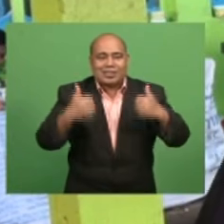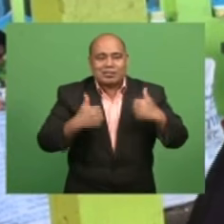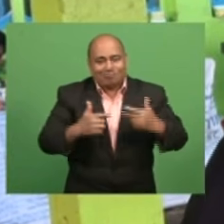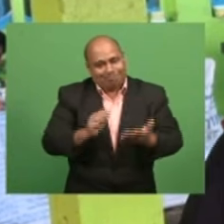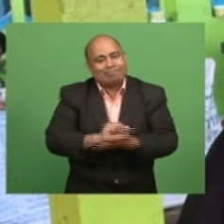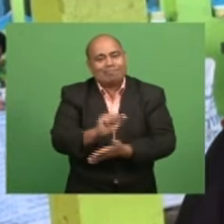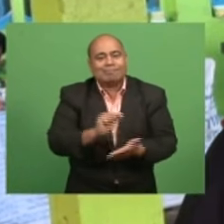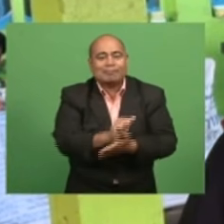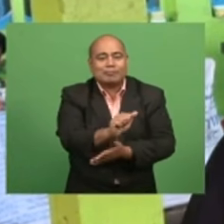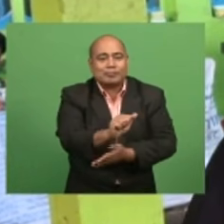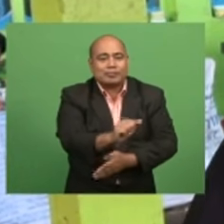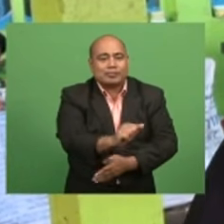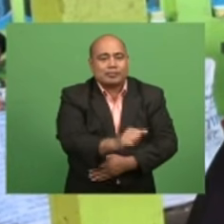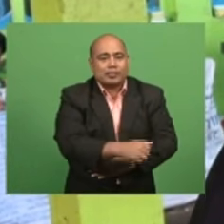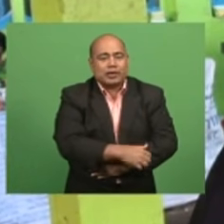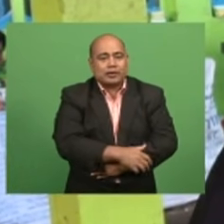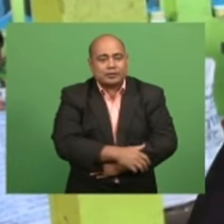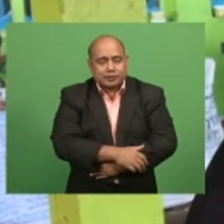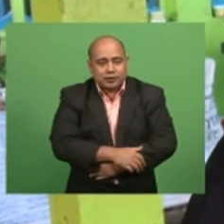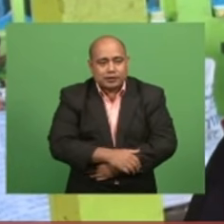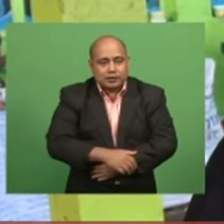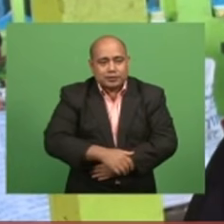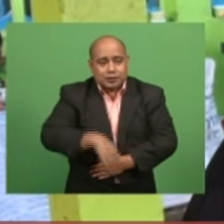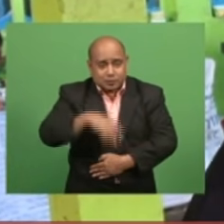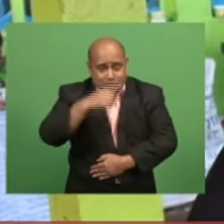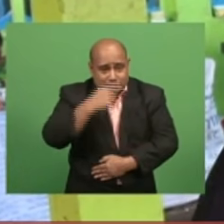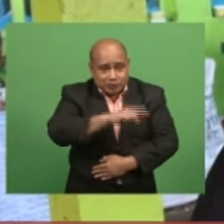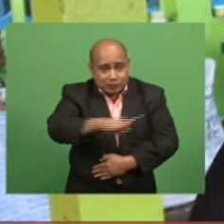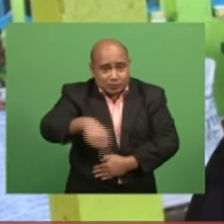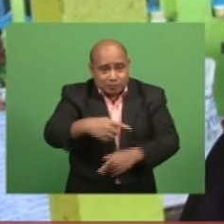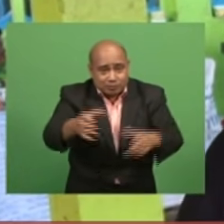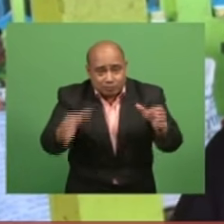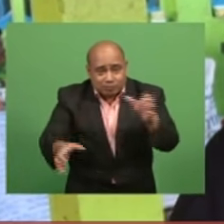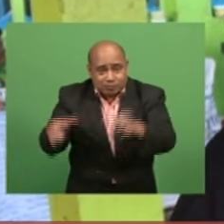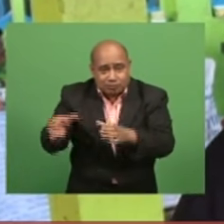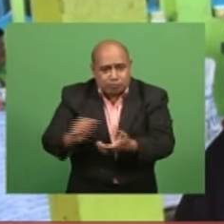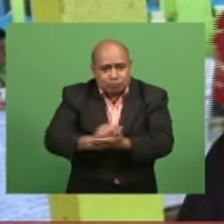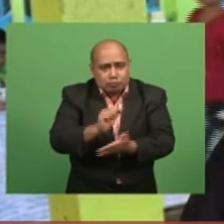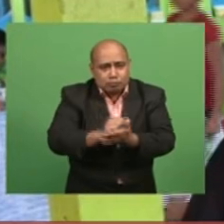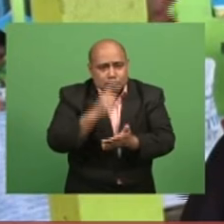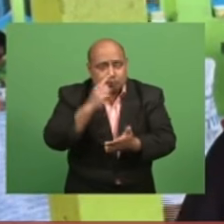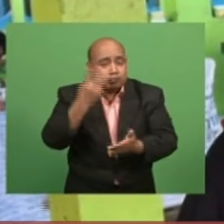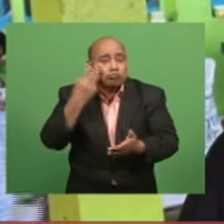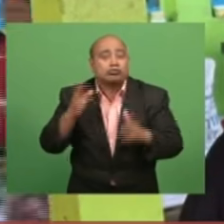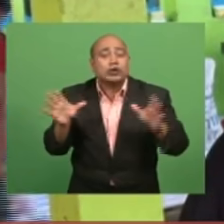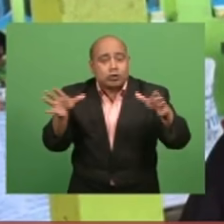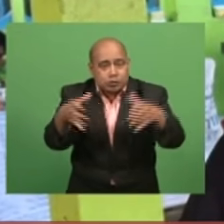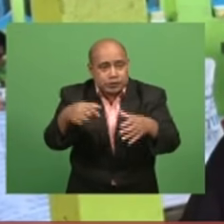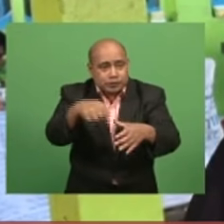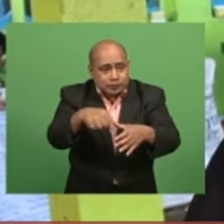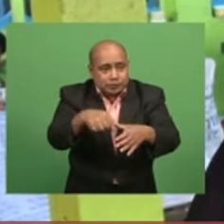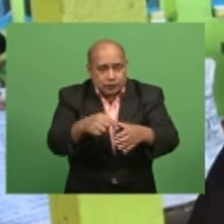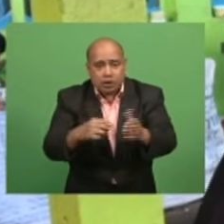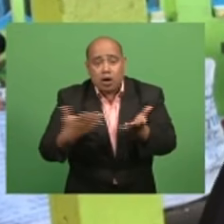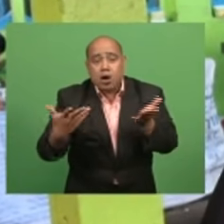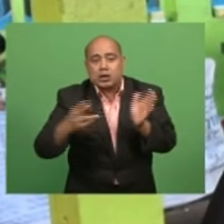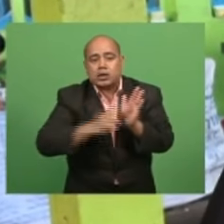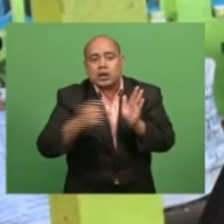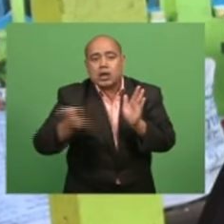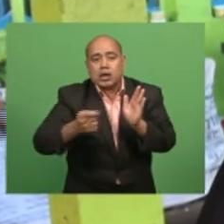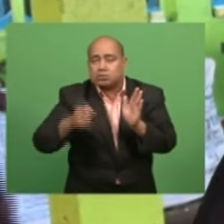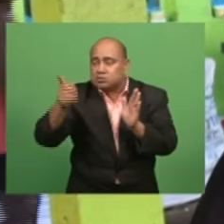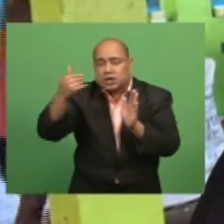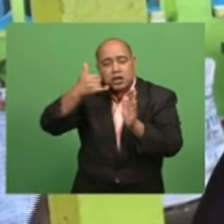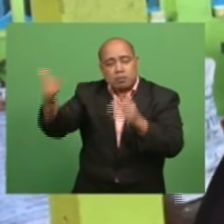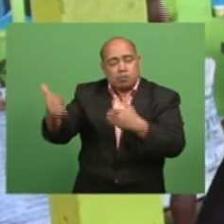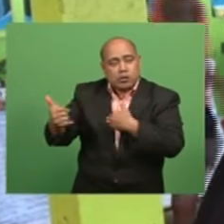Business for vendors are slowly getting back to normal. A group of women from Dalain Damanu in Naita Siri left their village after 5 a.m. this